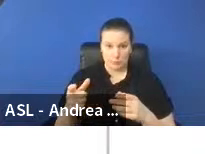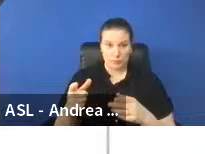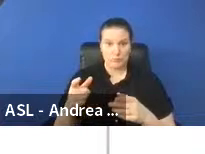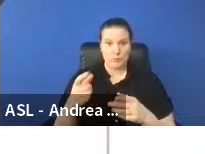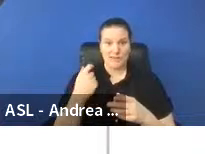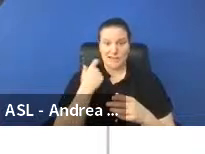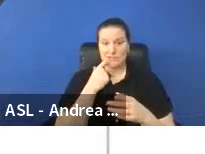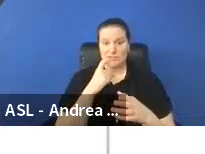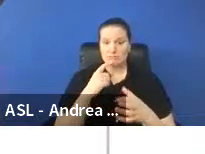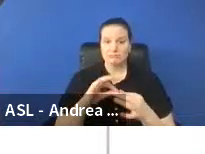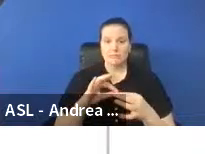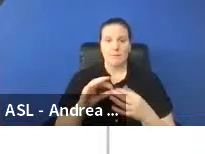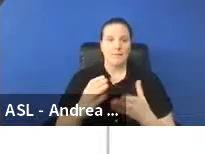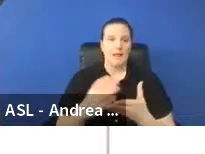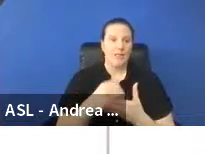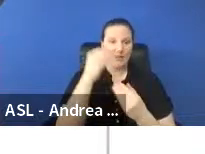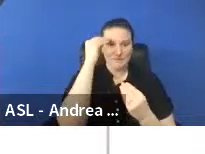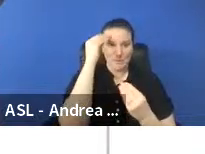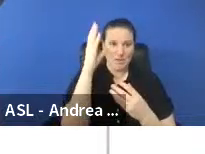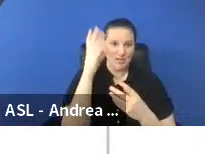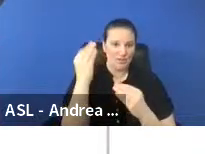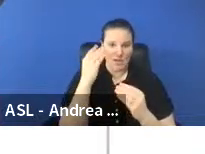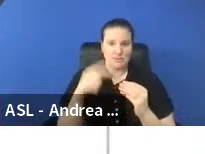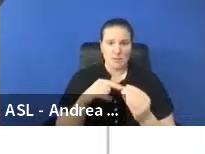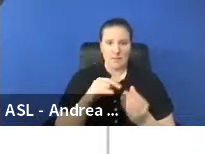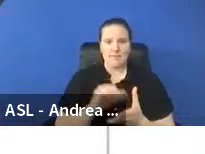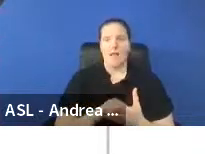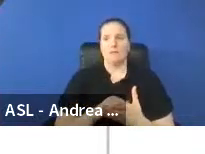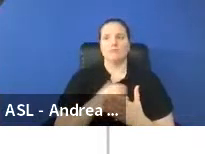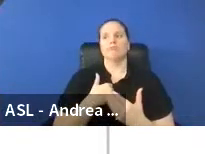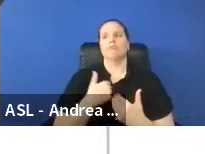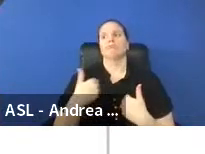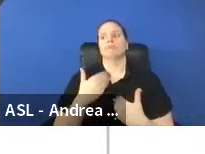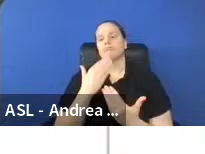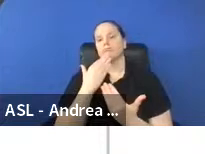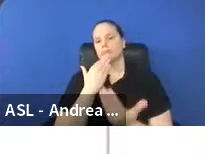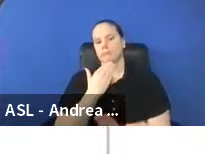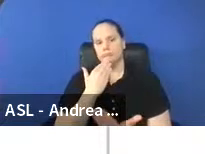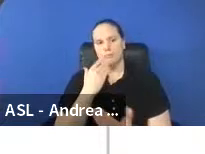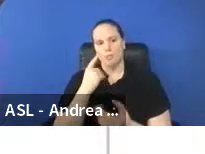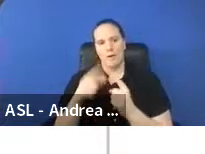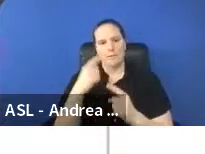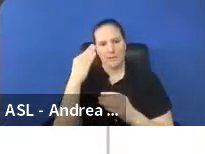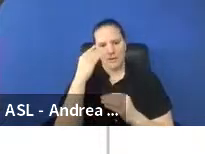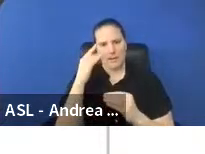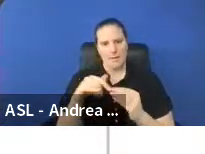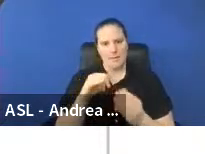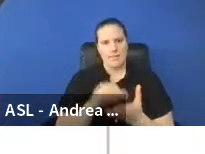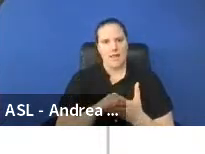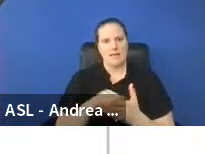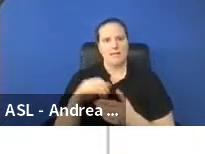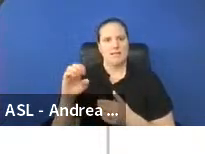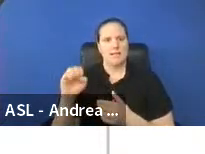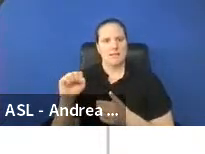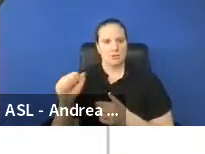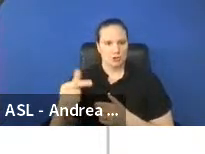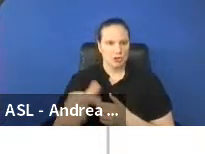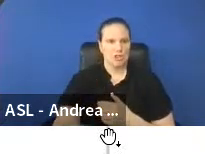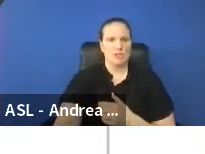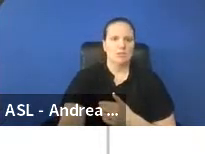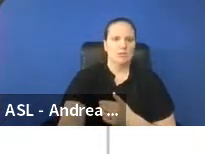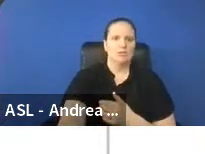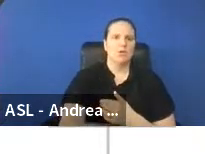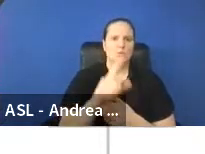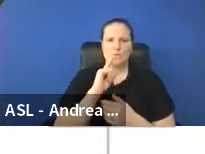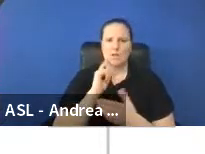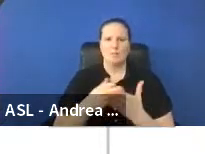was gathering the information and thoughts on this morning, I had a swell of gratitude as I was thinking about going into ESG. This is a really